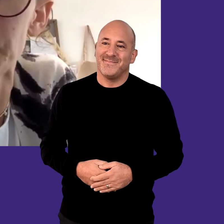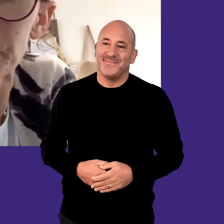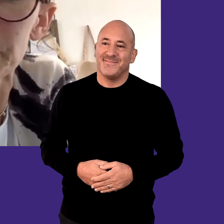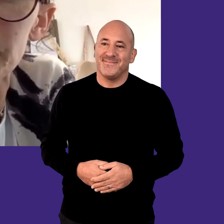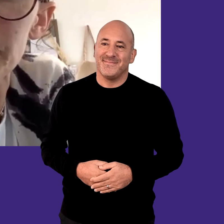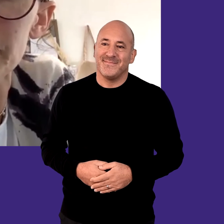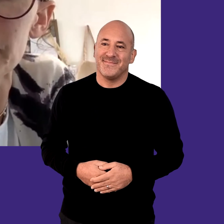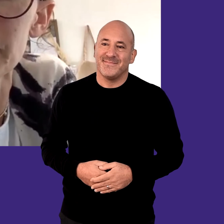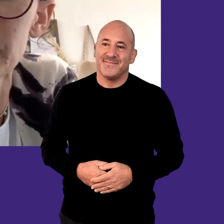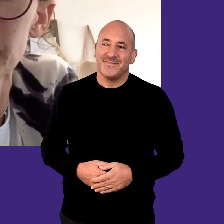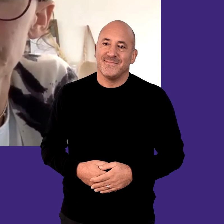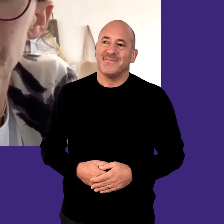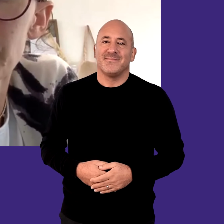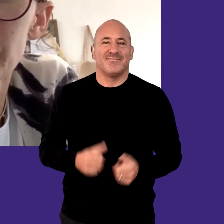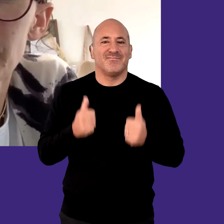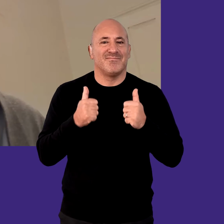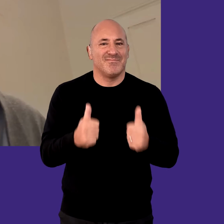that.